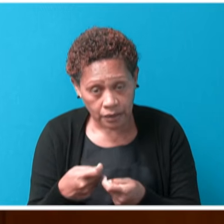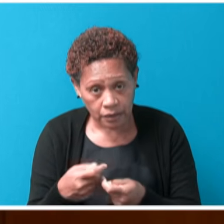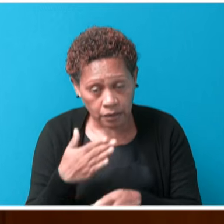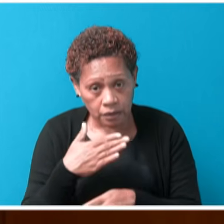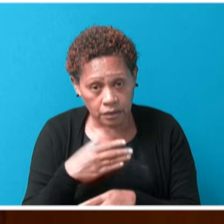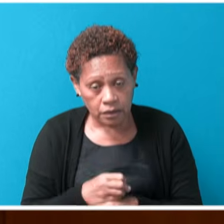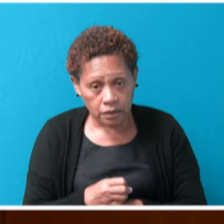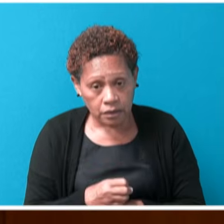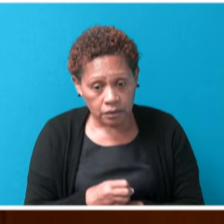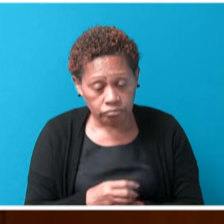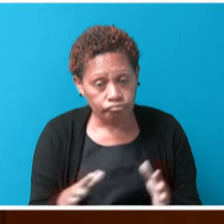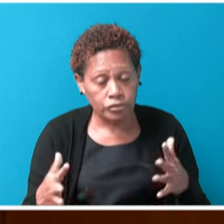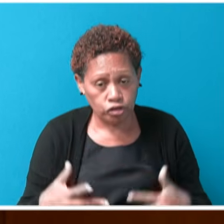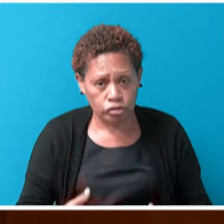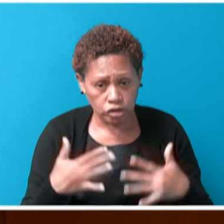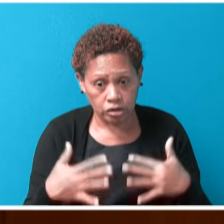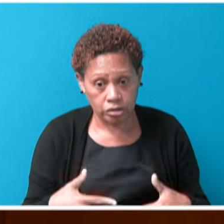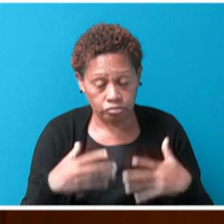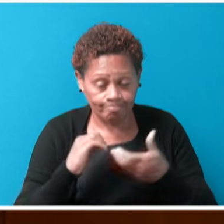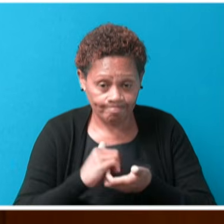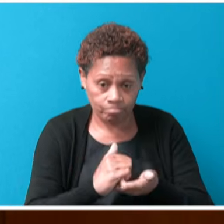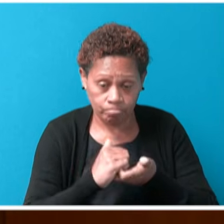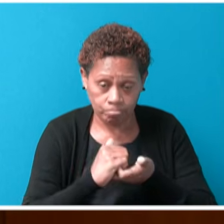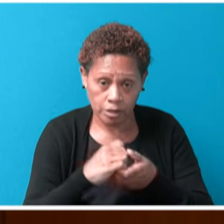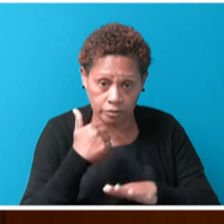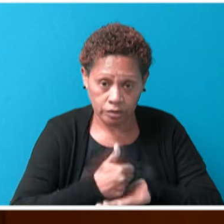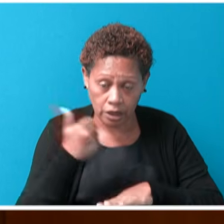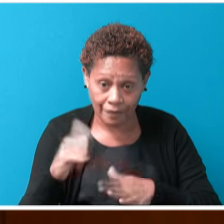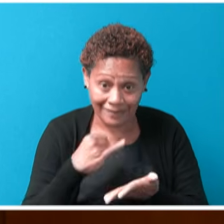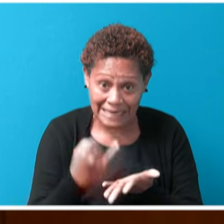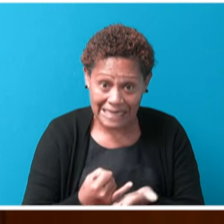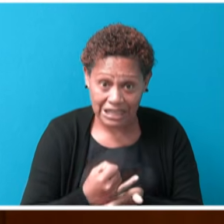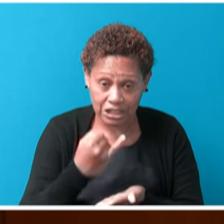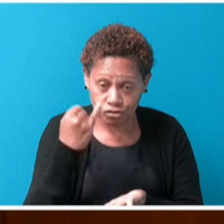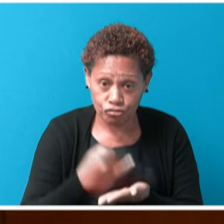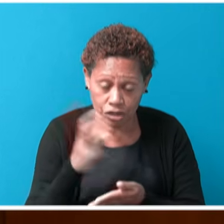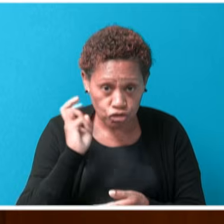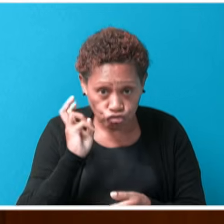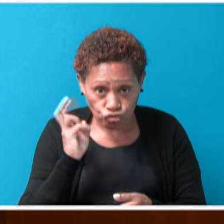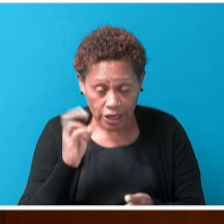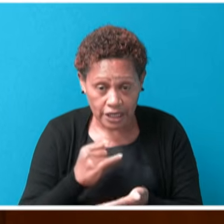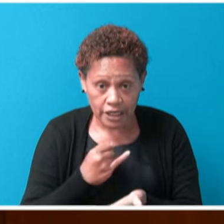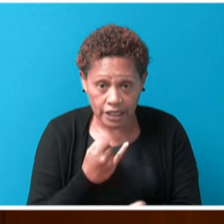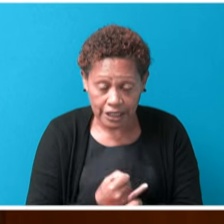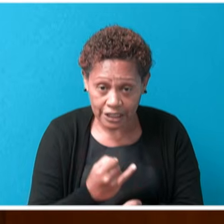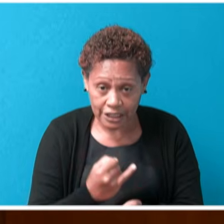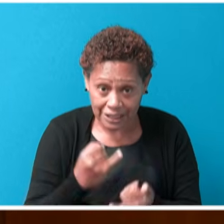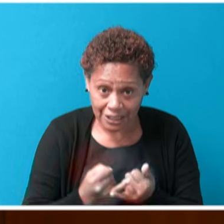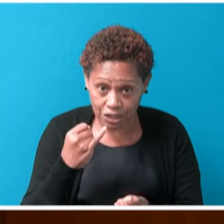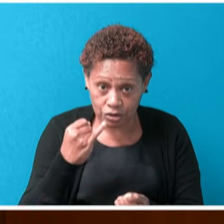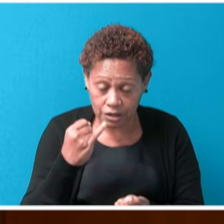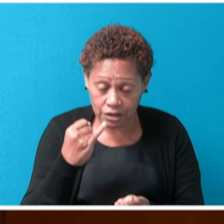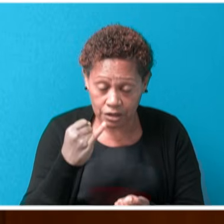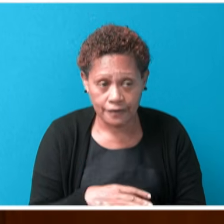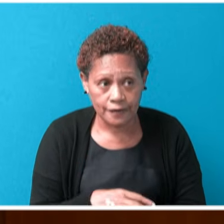forecasting, collaboration between government, industry, and training institutions, and measurable performance